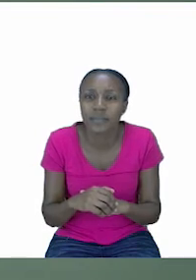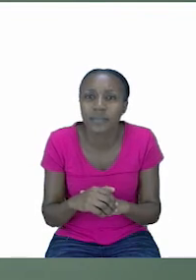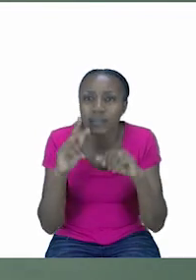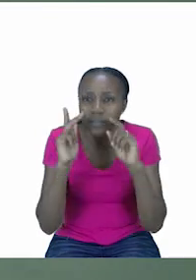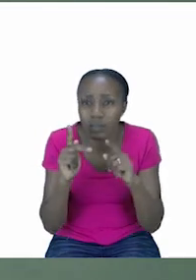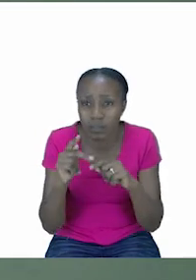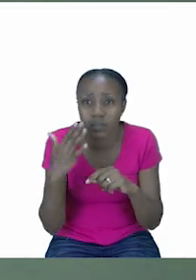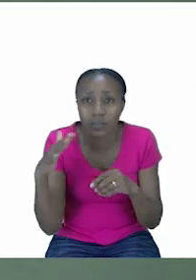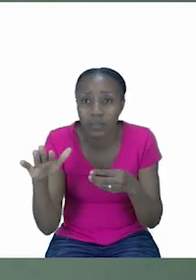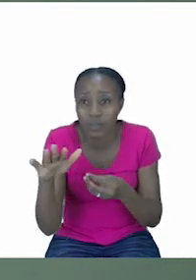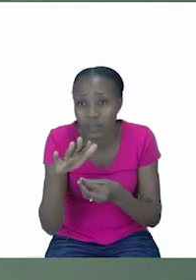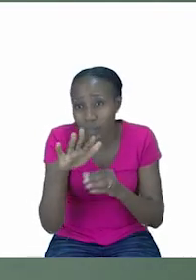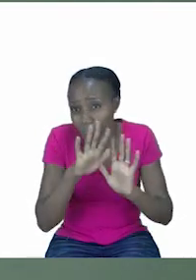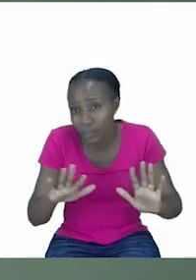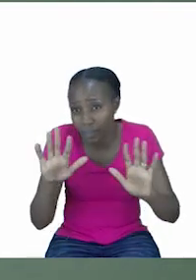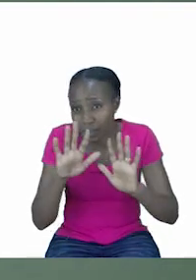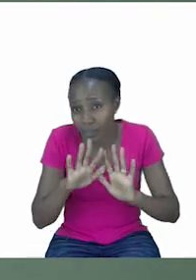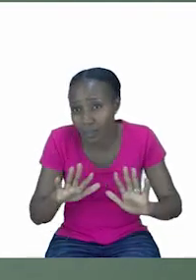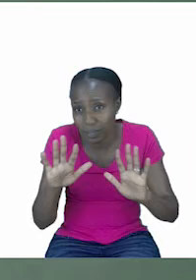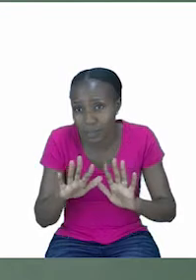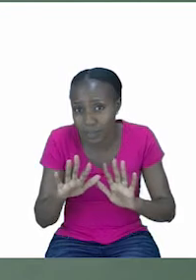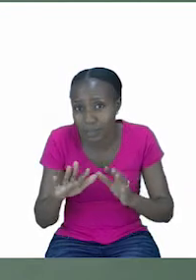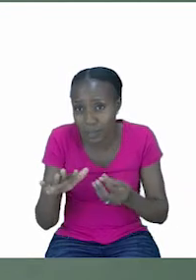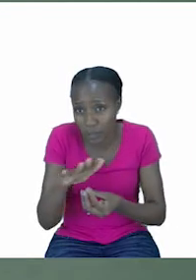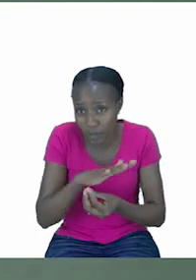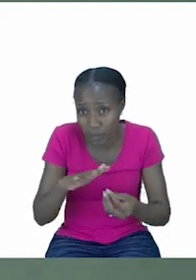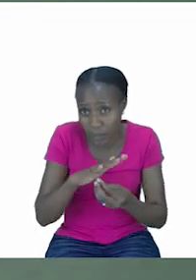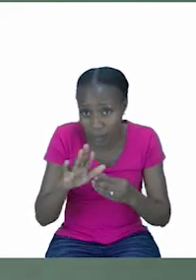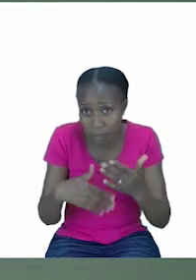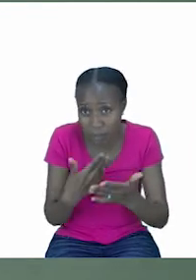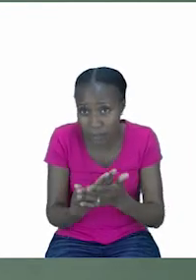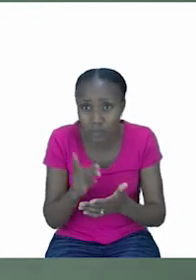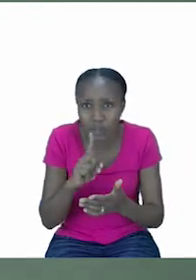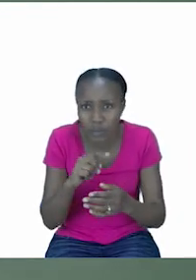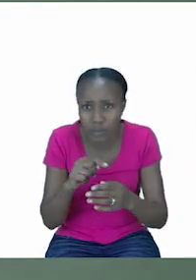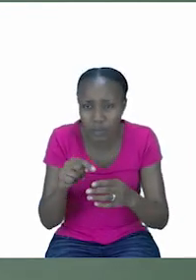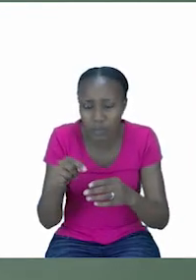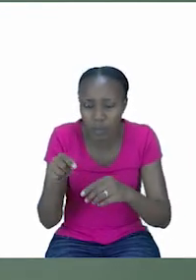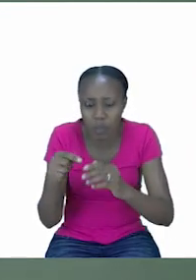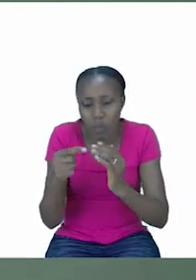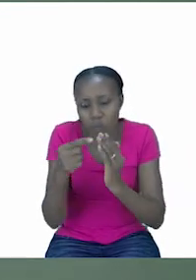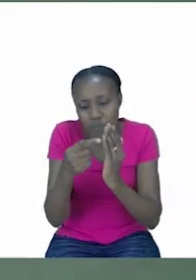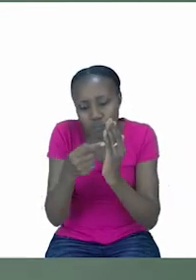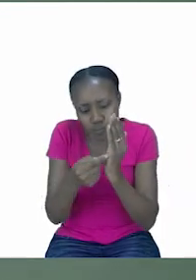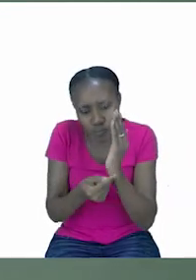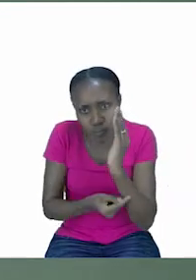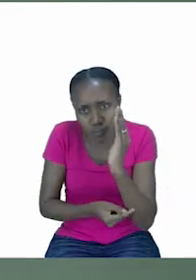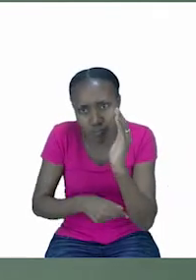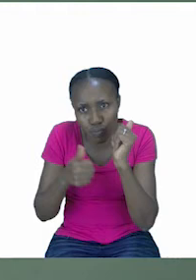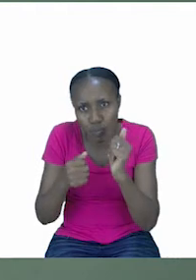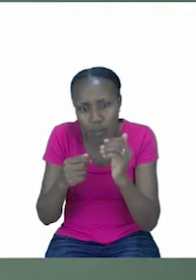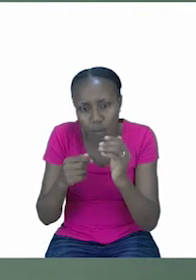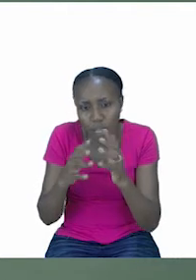lines. You can see that I'm trying hard to stay in the lines. I'm almost done with my